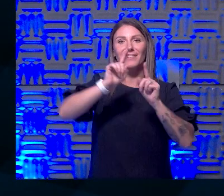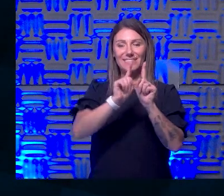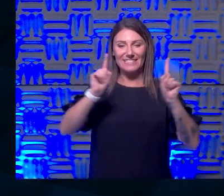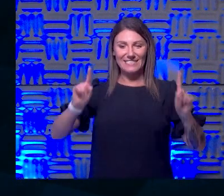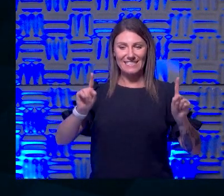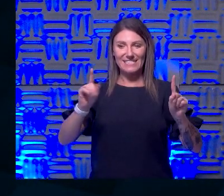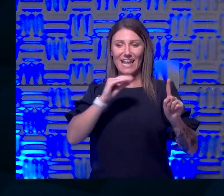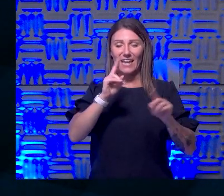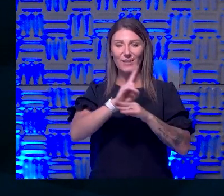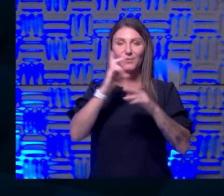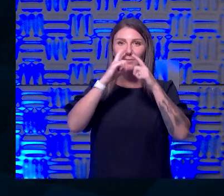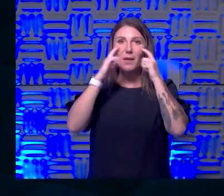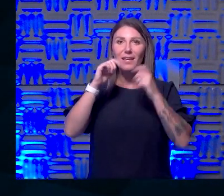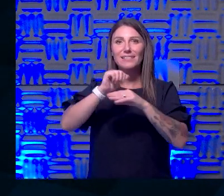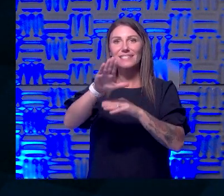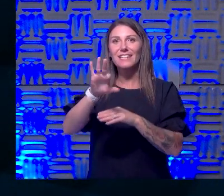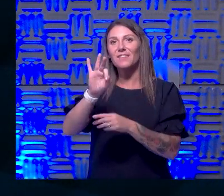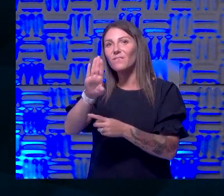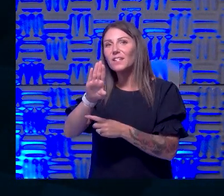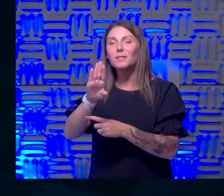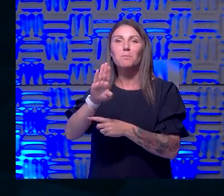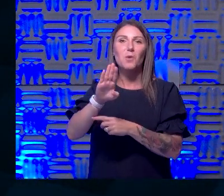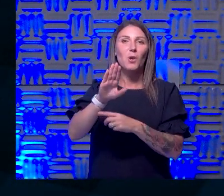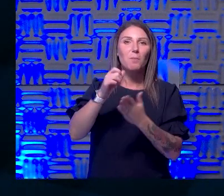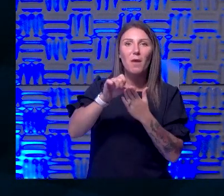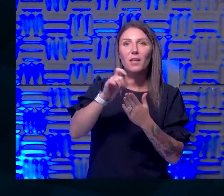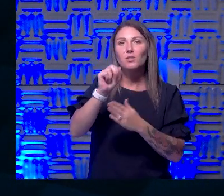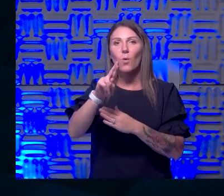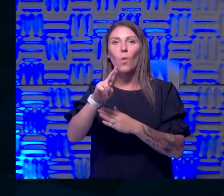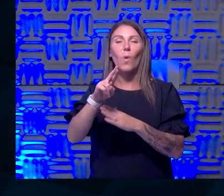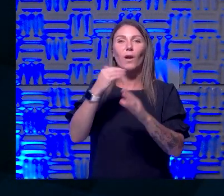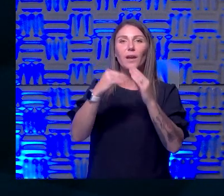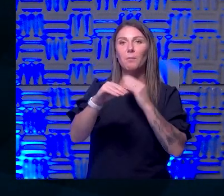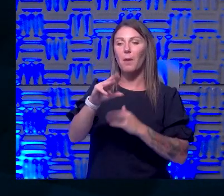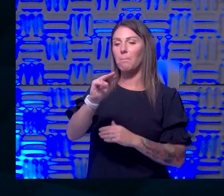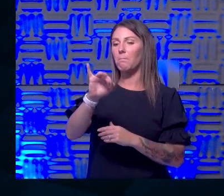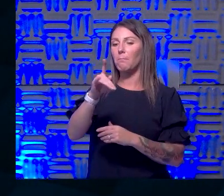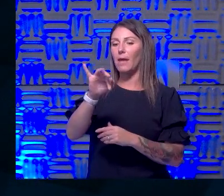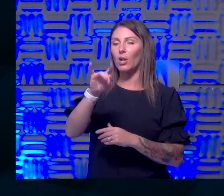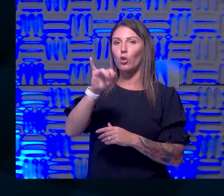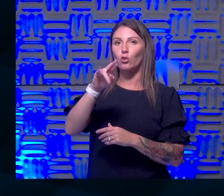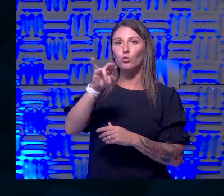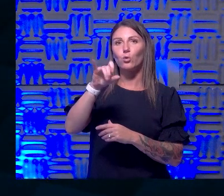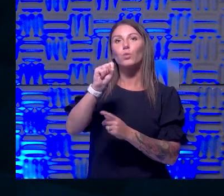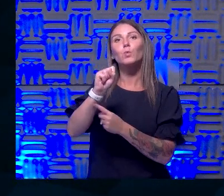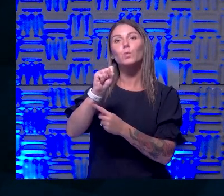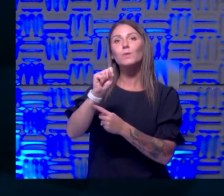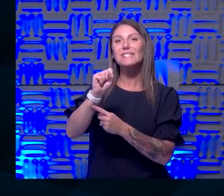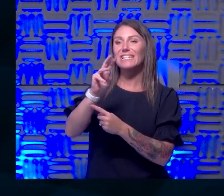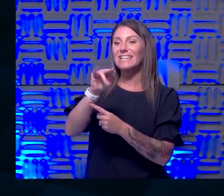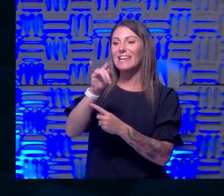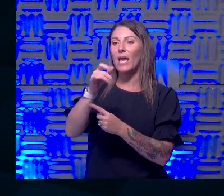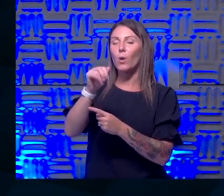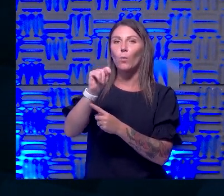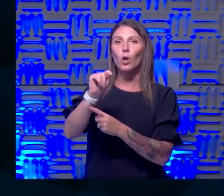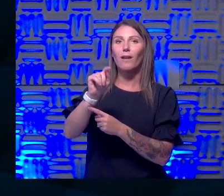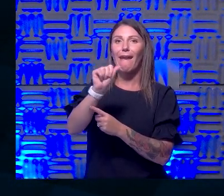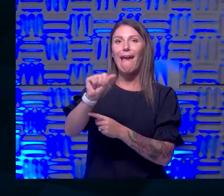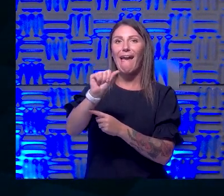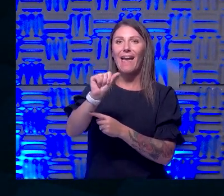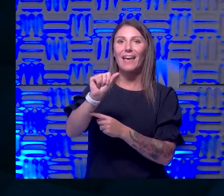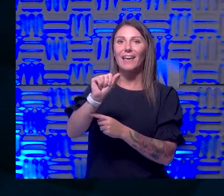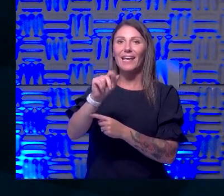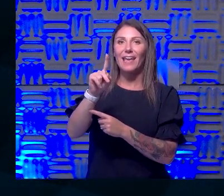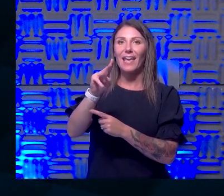wearing masks. You can send those to our Facebook page or email us at medicalnewsnetwork at kumc.edu. And as